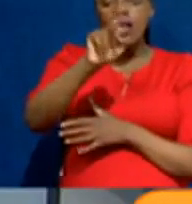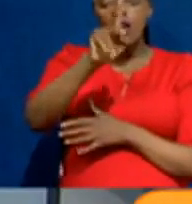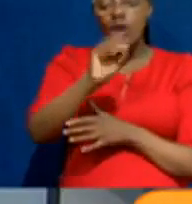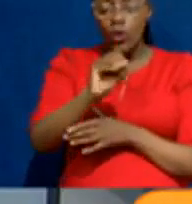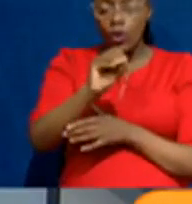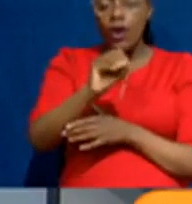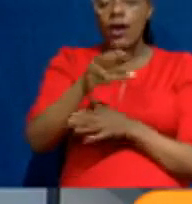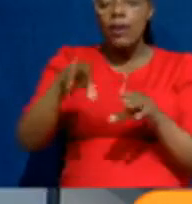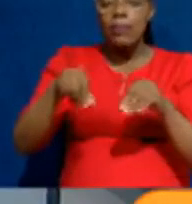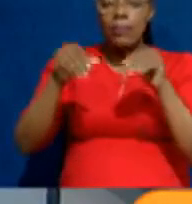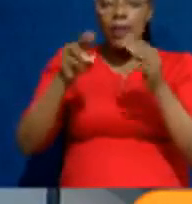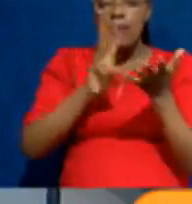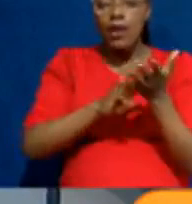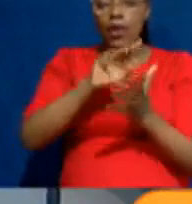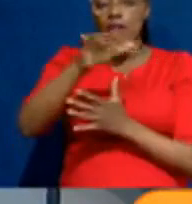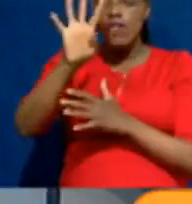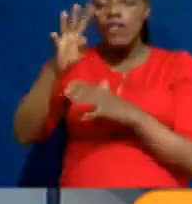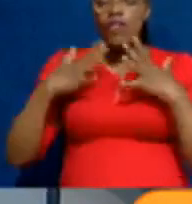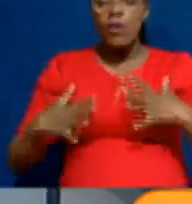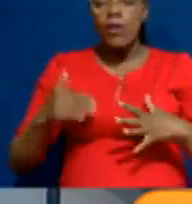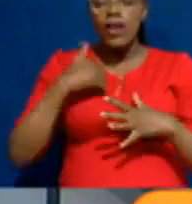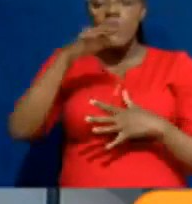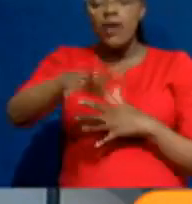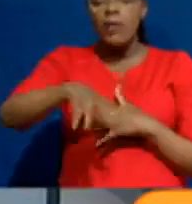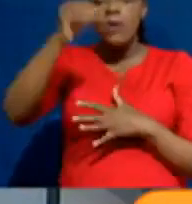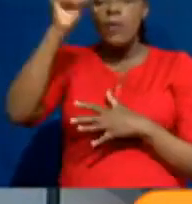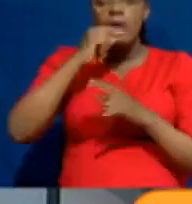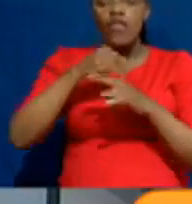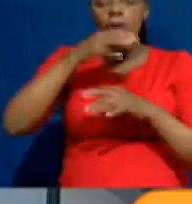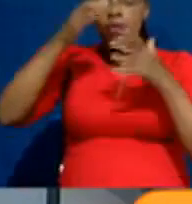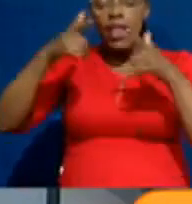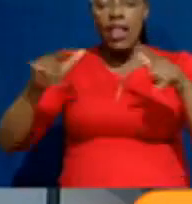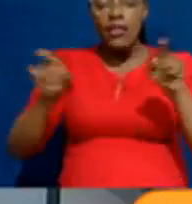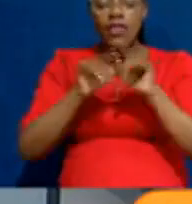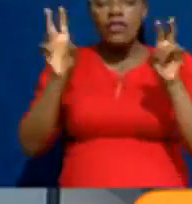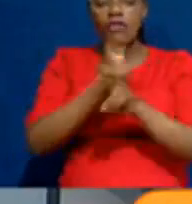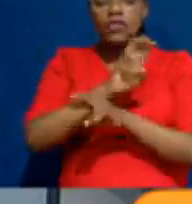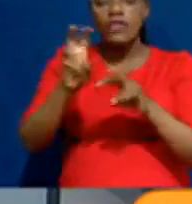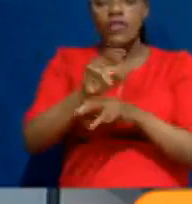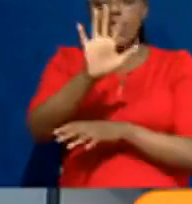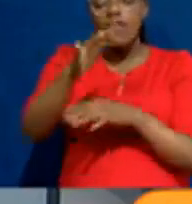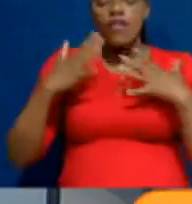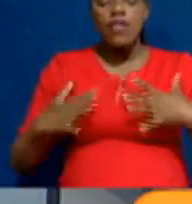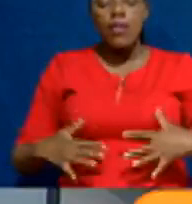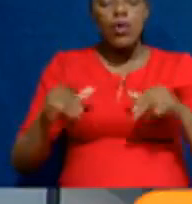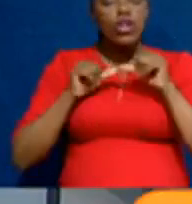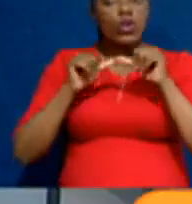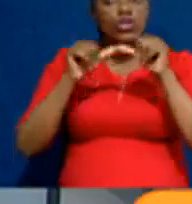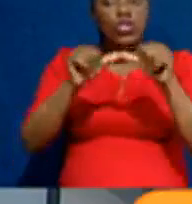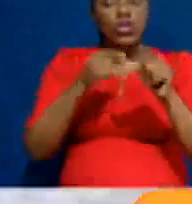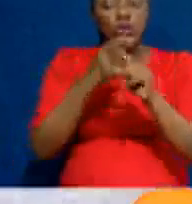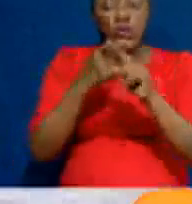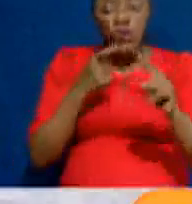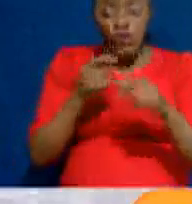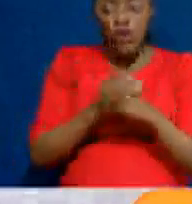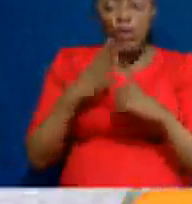Migori County. Four bodies have since been retrieved from the lake, and the search for the fifth body is still on. According to